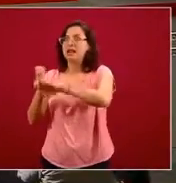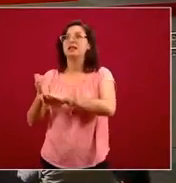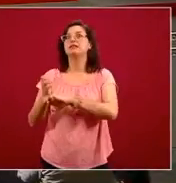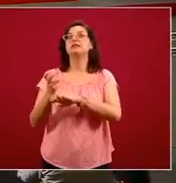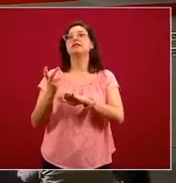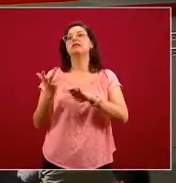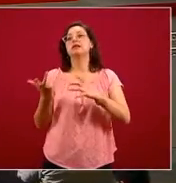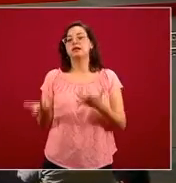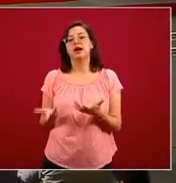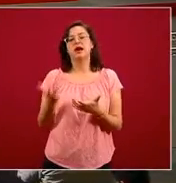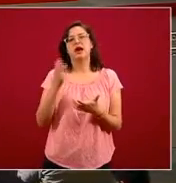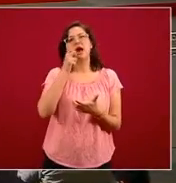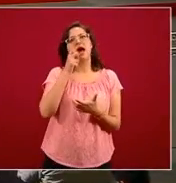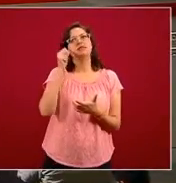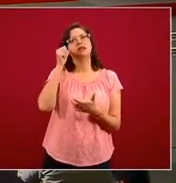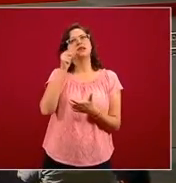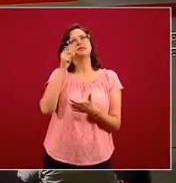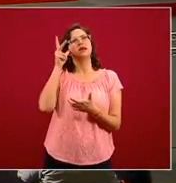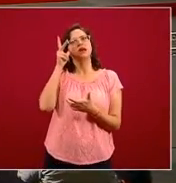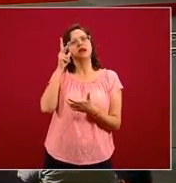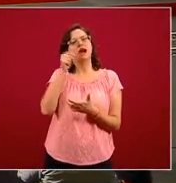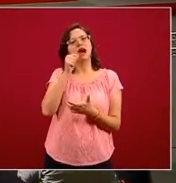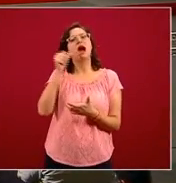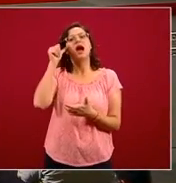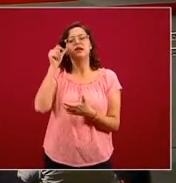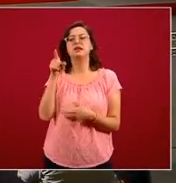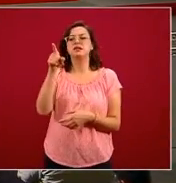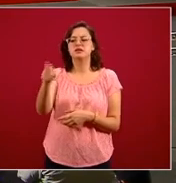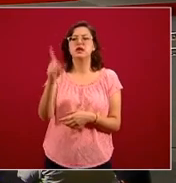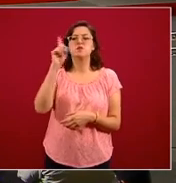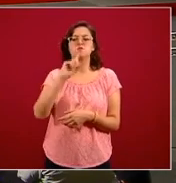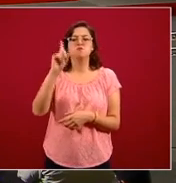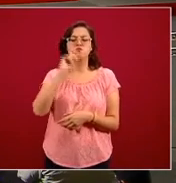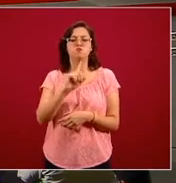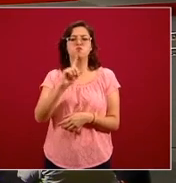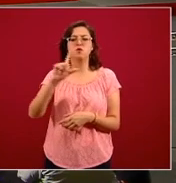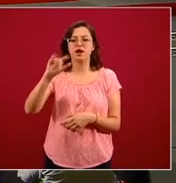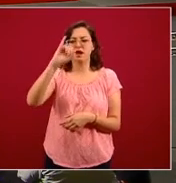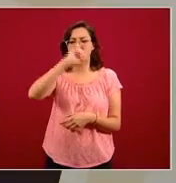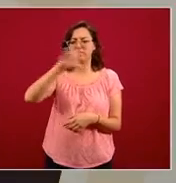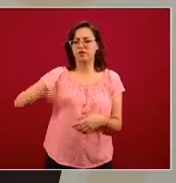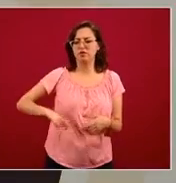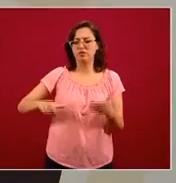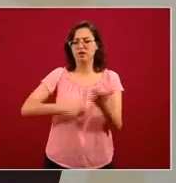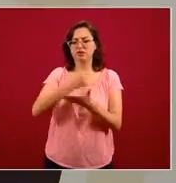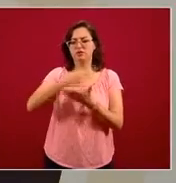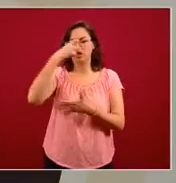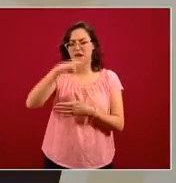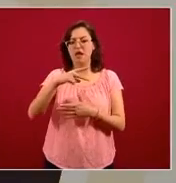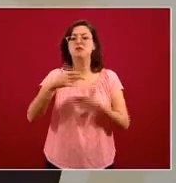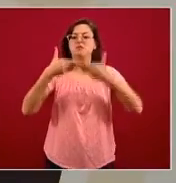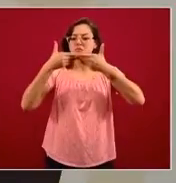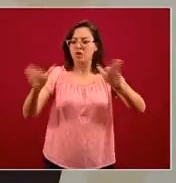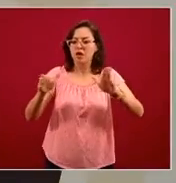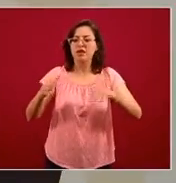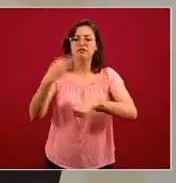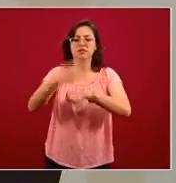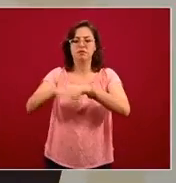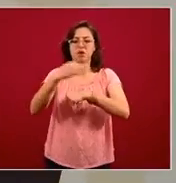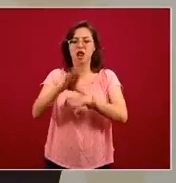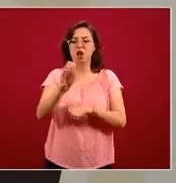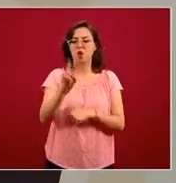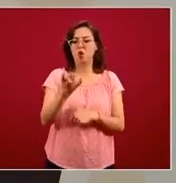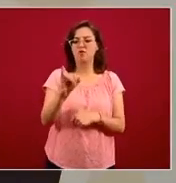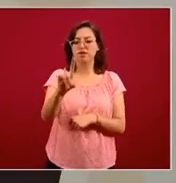Health Services. We saw yesterday that Claudia Sheinbaum was talking about